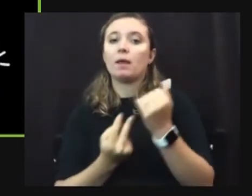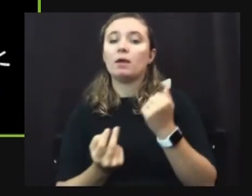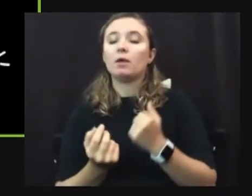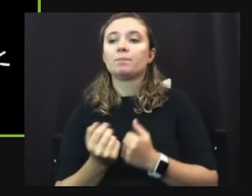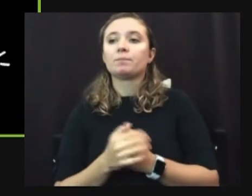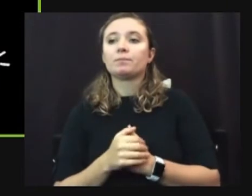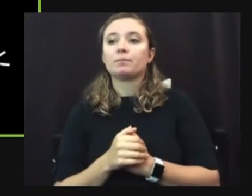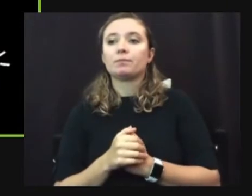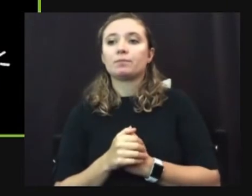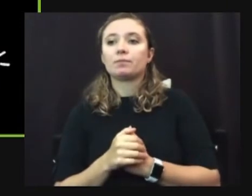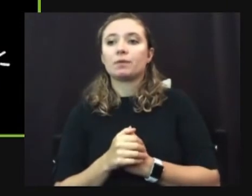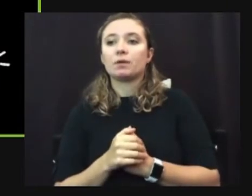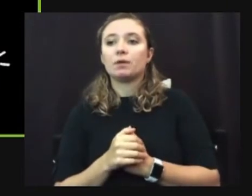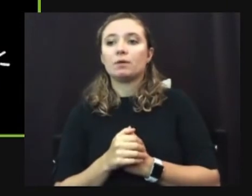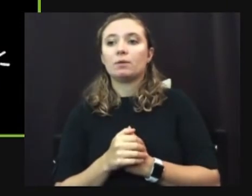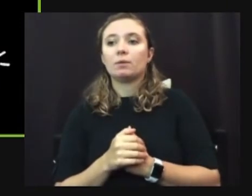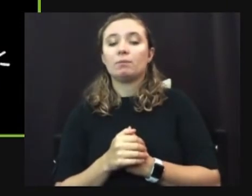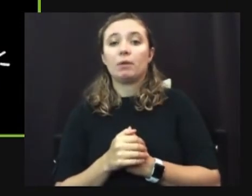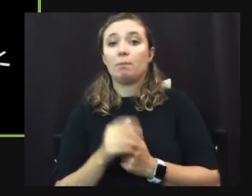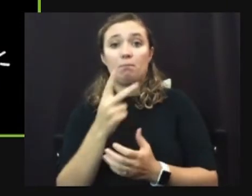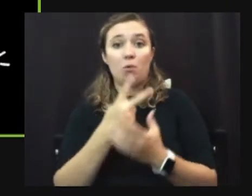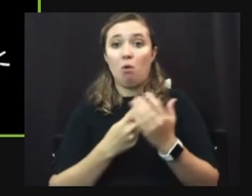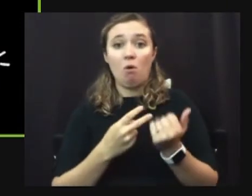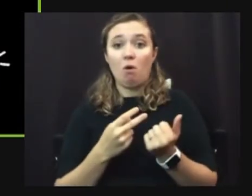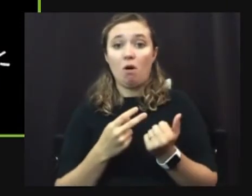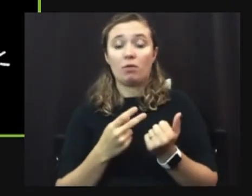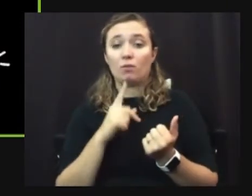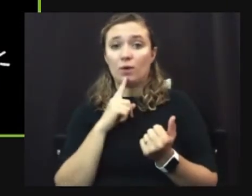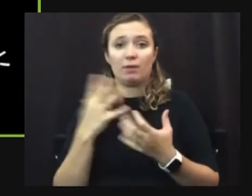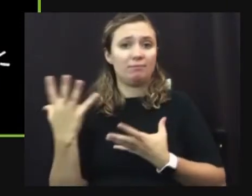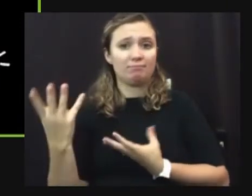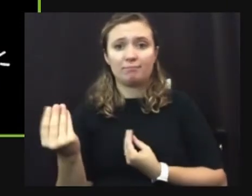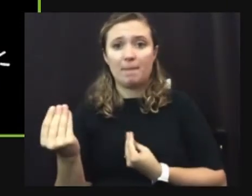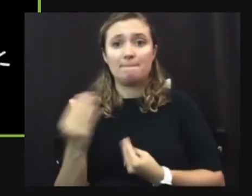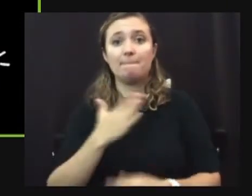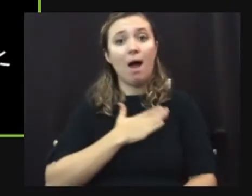extremely empathic they are. My daughter,